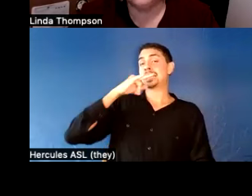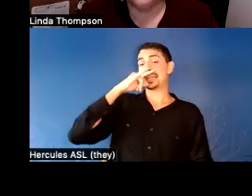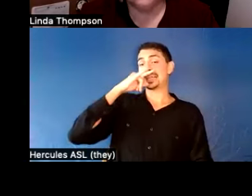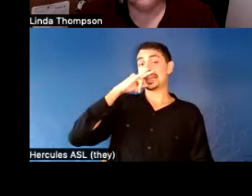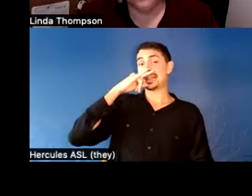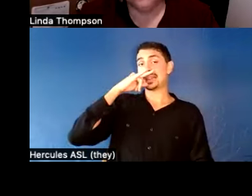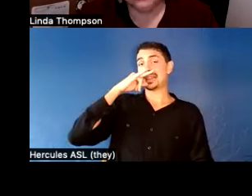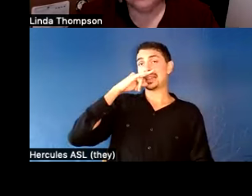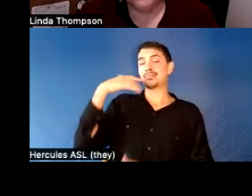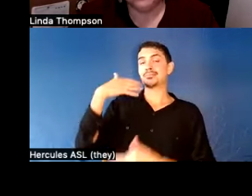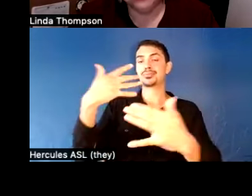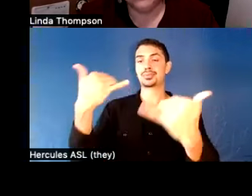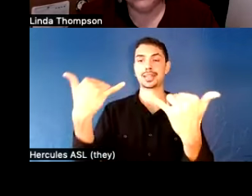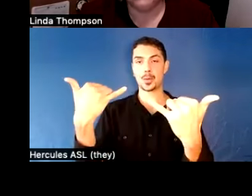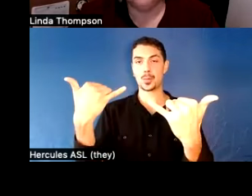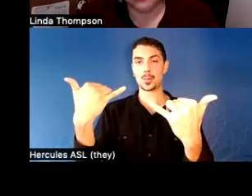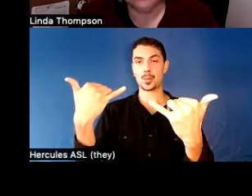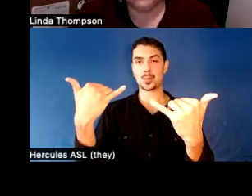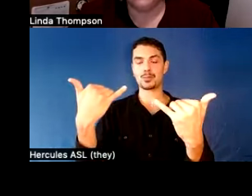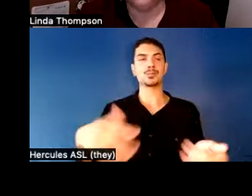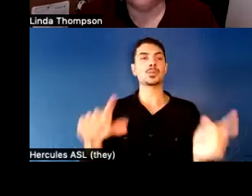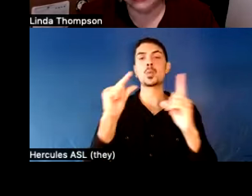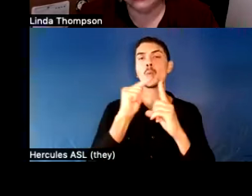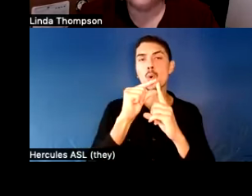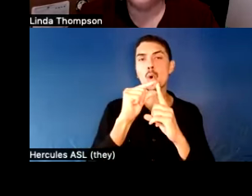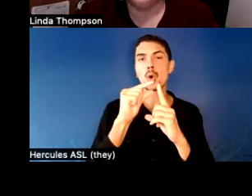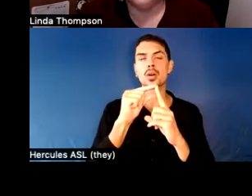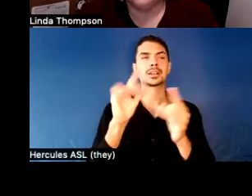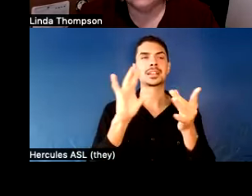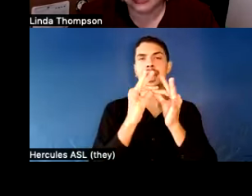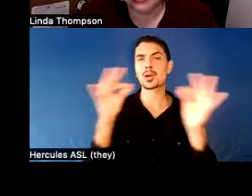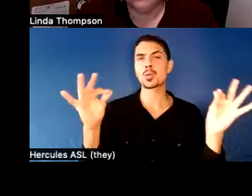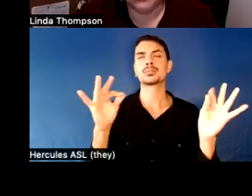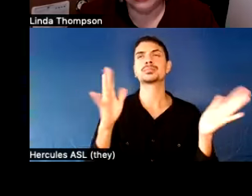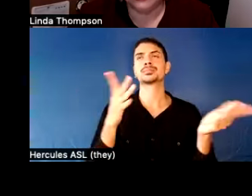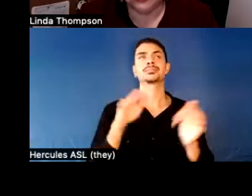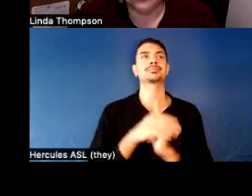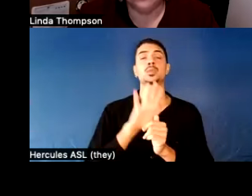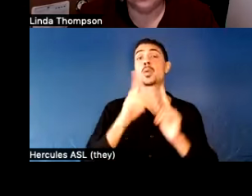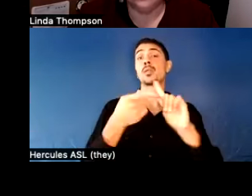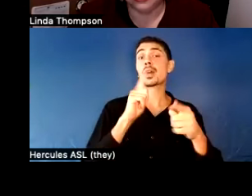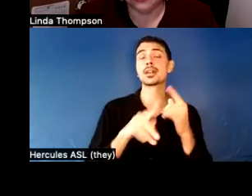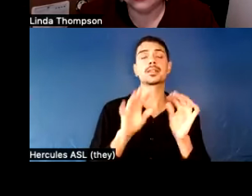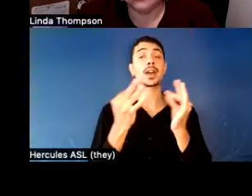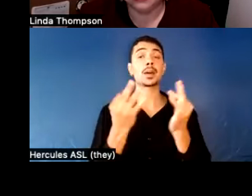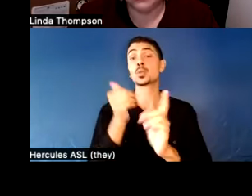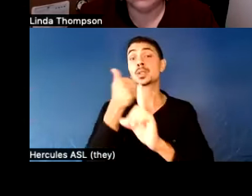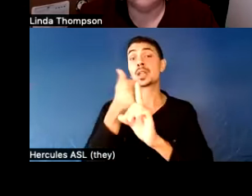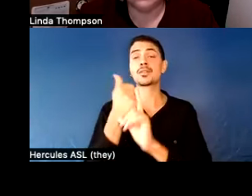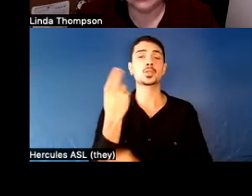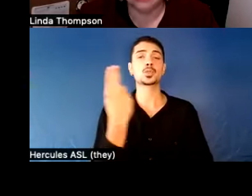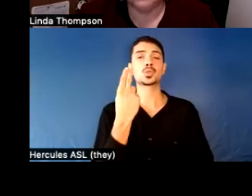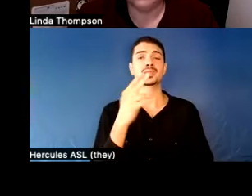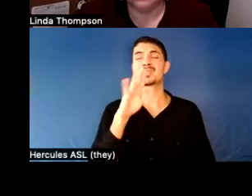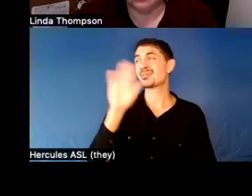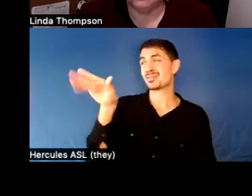words you've heard people in community and family or friends saying when they knew or they heard somebody